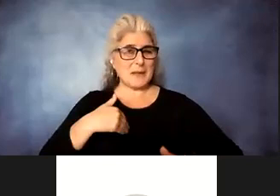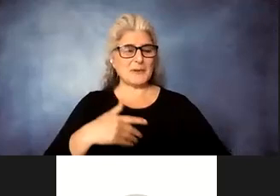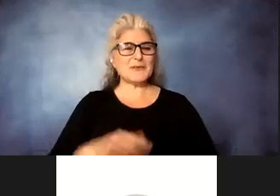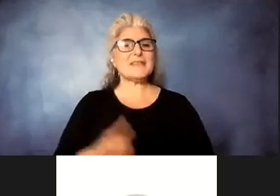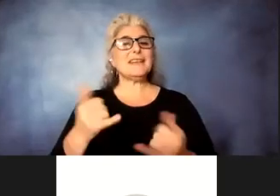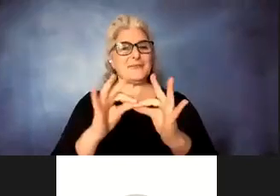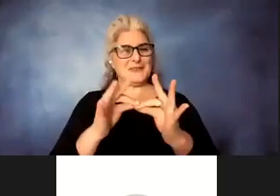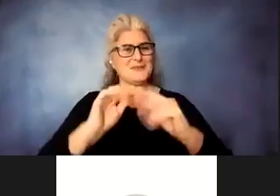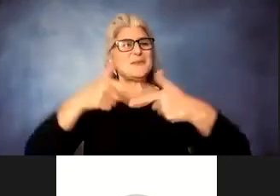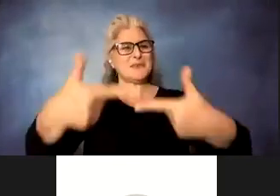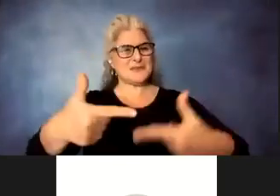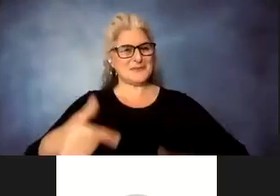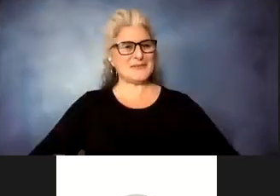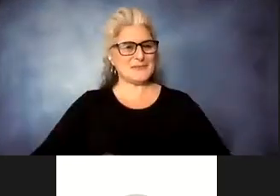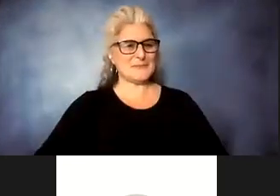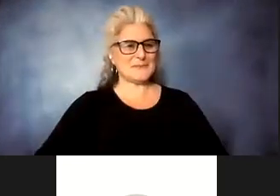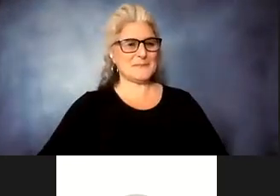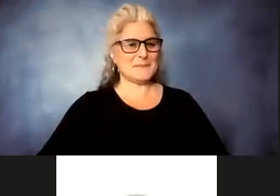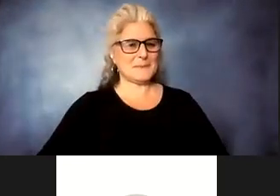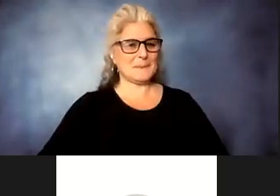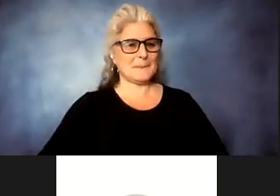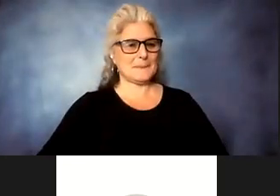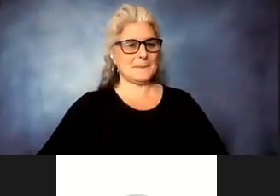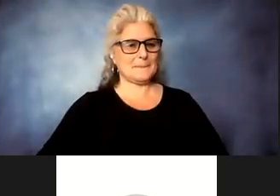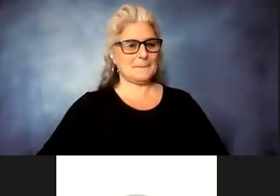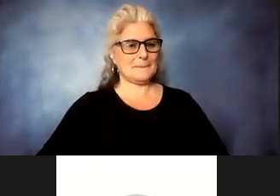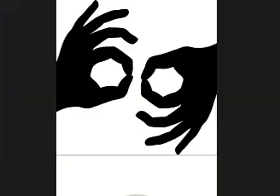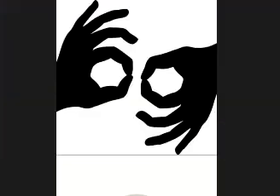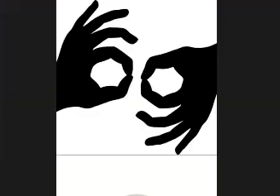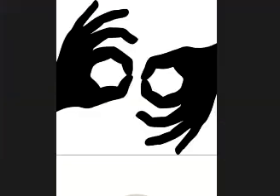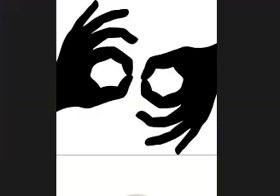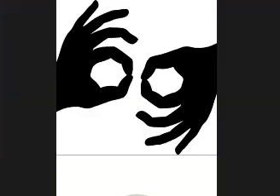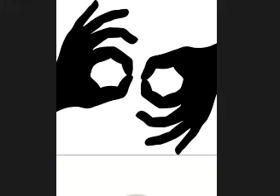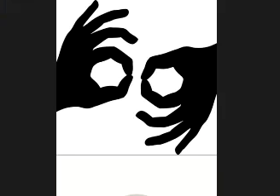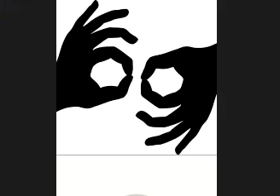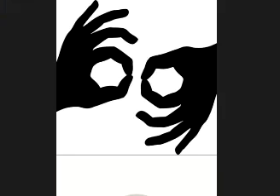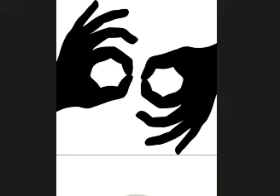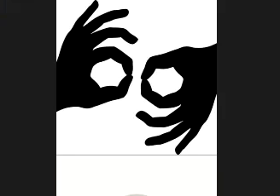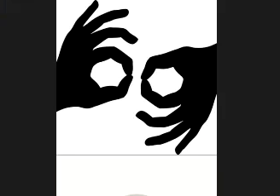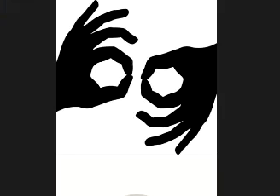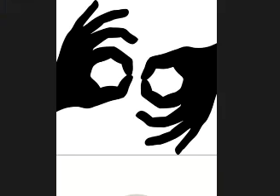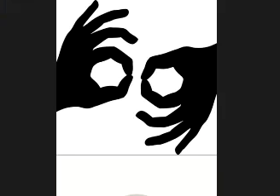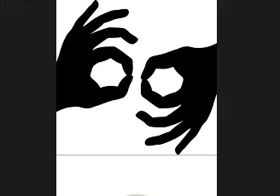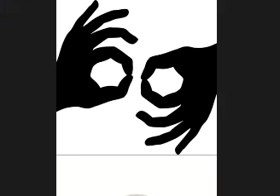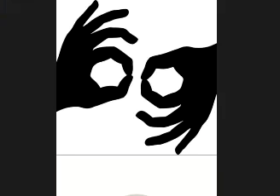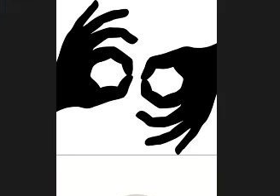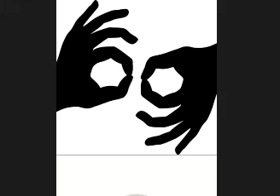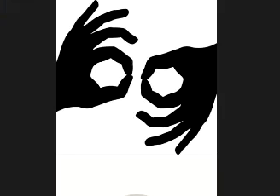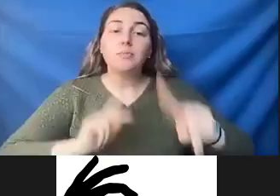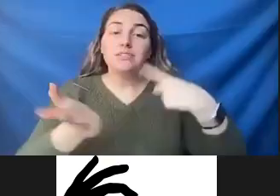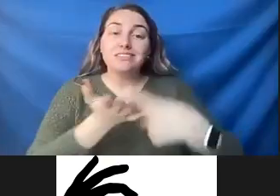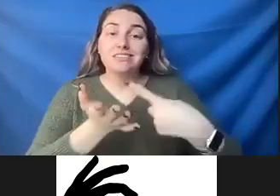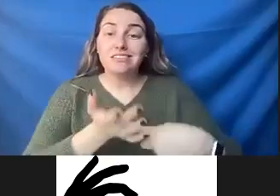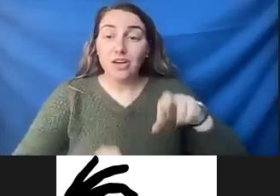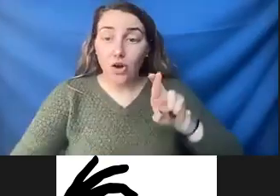or 2, that's fine. But we think it's really important to have a number of different people out there talking about ranked choice voting so